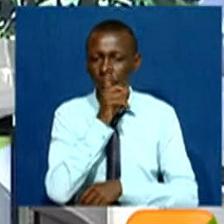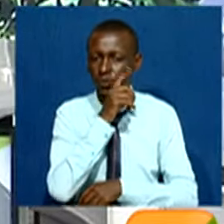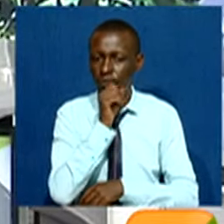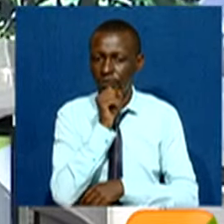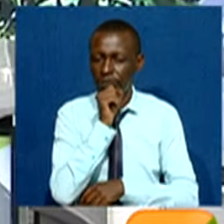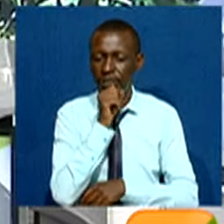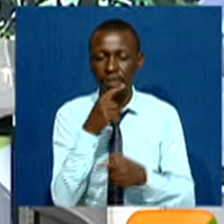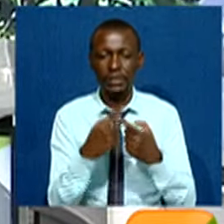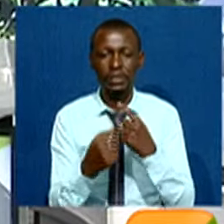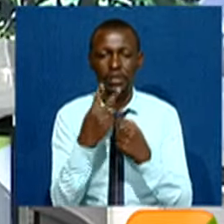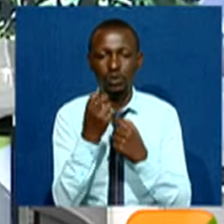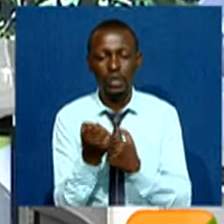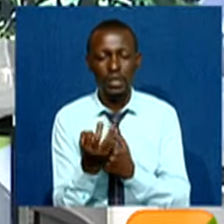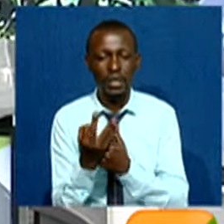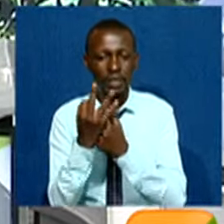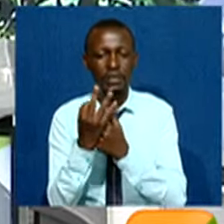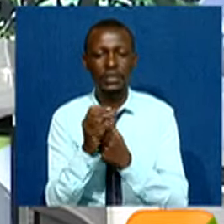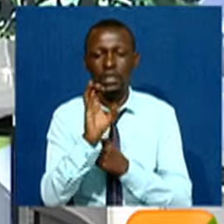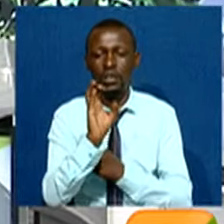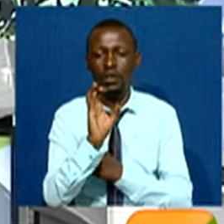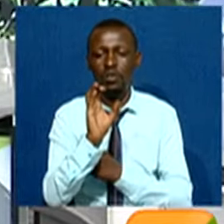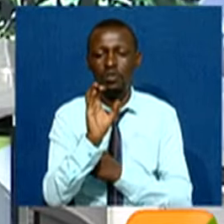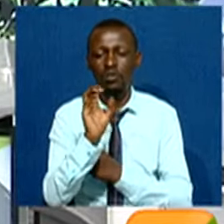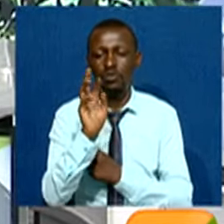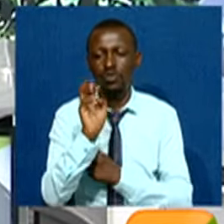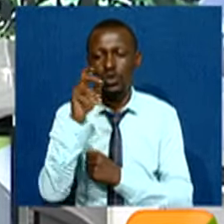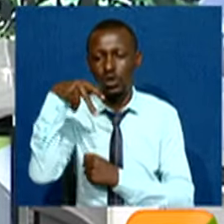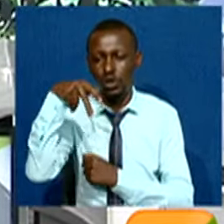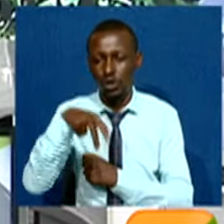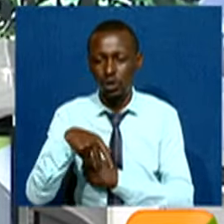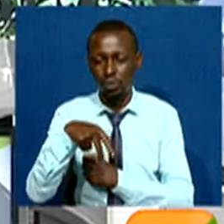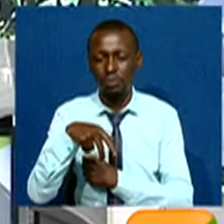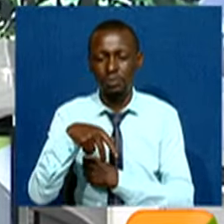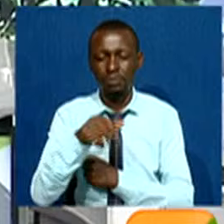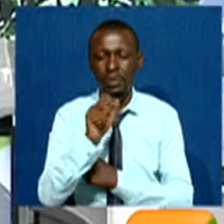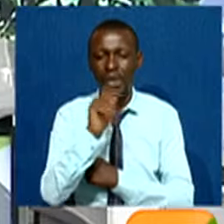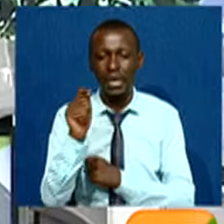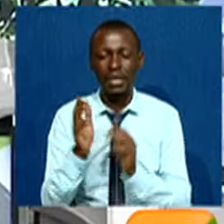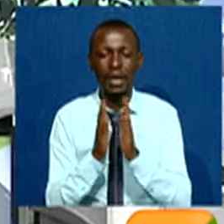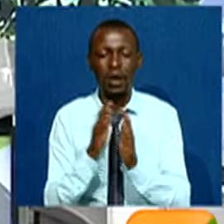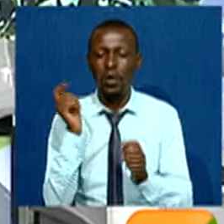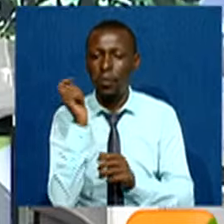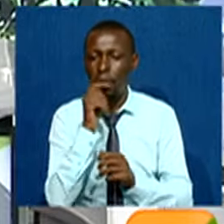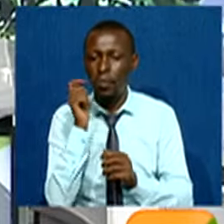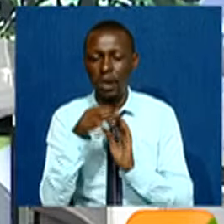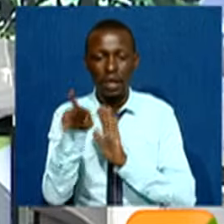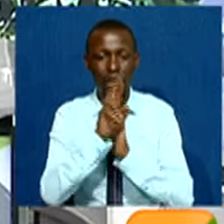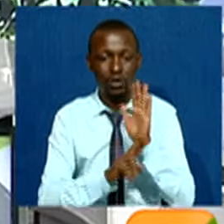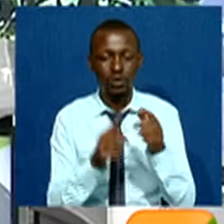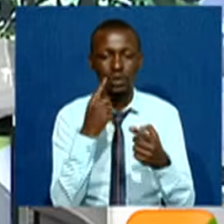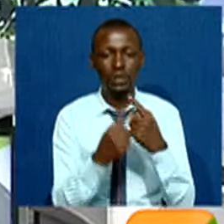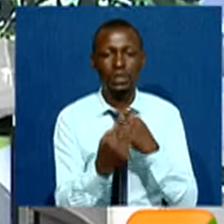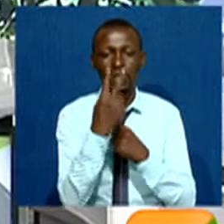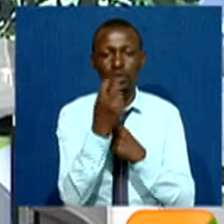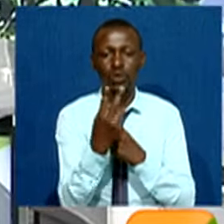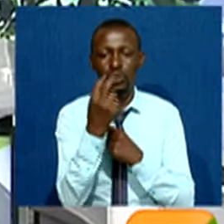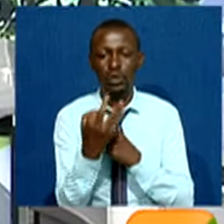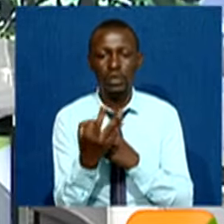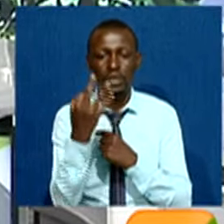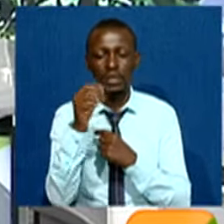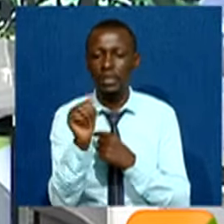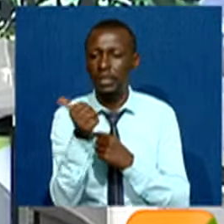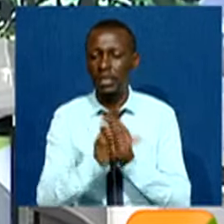2013 and MIRA Regulations 2023, and that any other laws or order that contradicts national